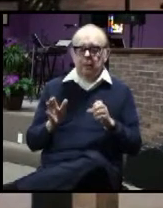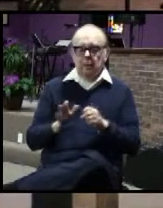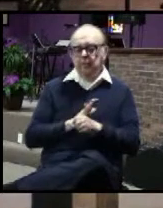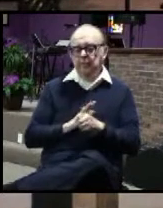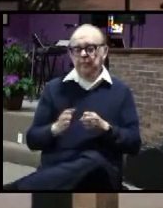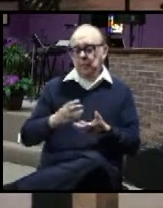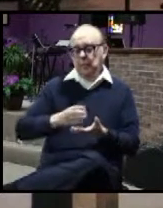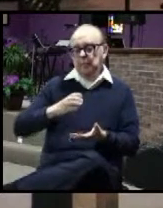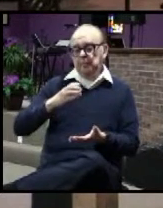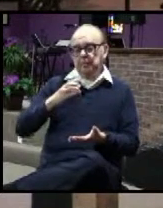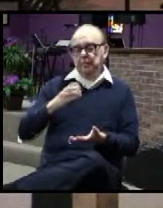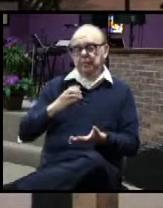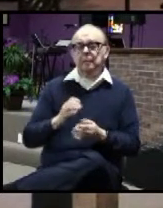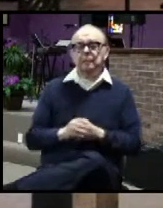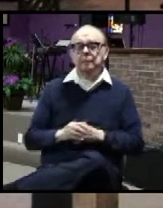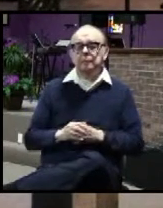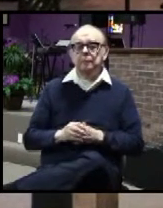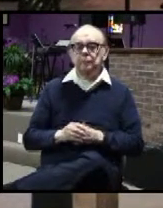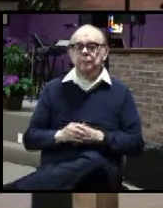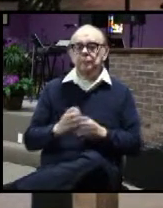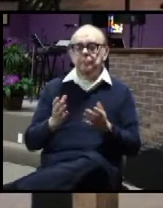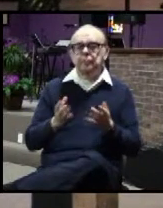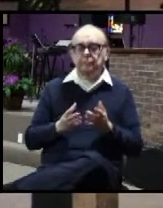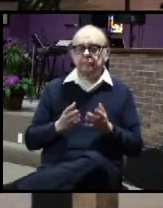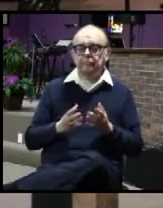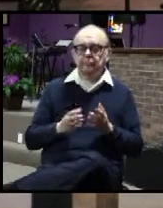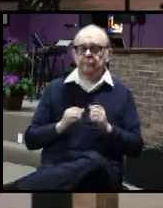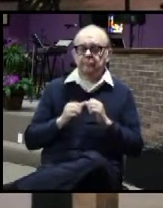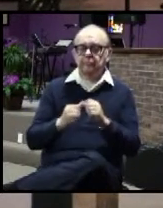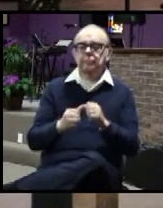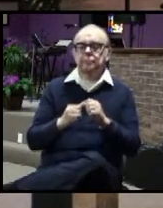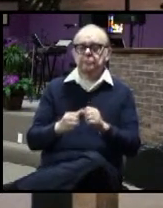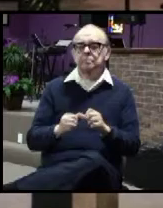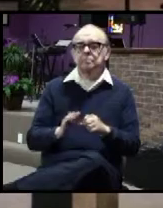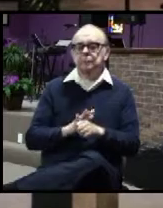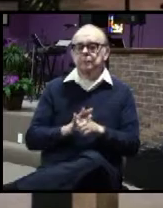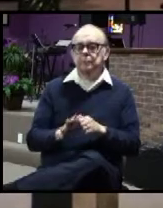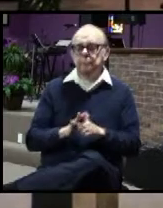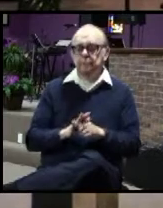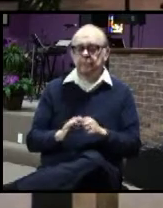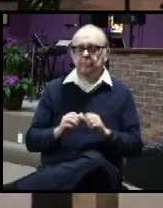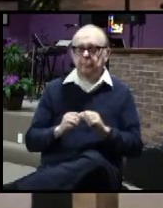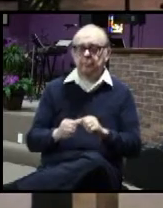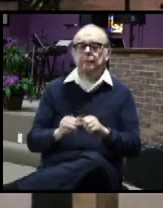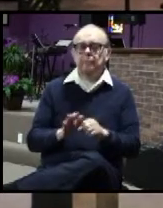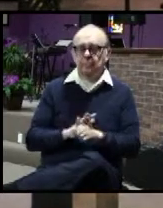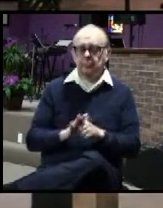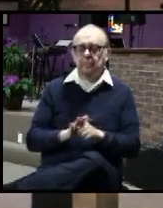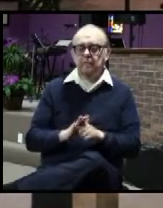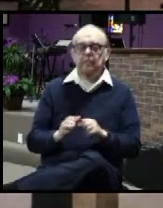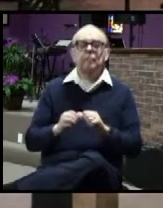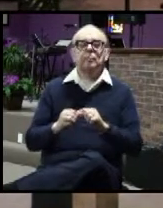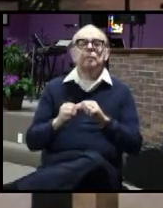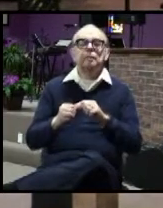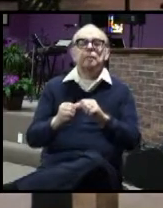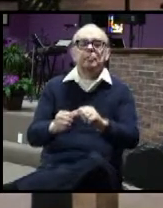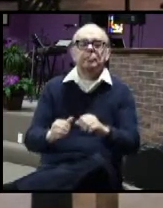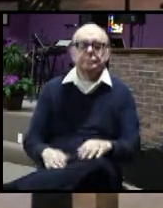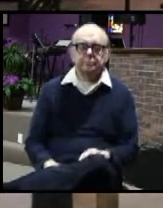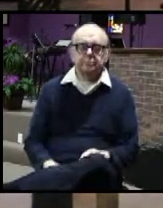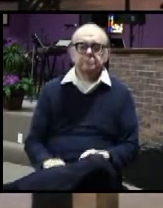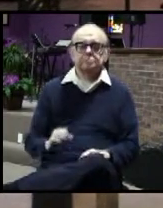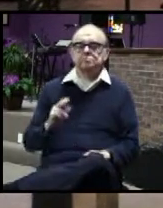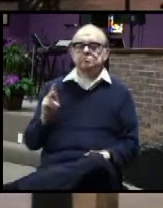pot. And he wants to continue to fill it, and to continue to fill it, and to continue to fill it.